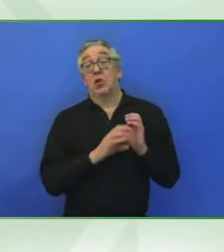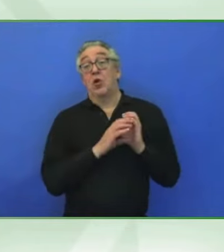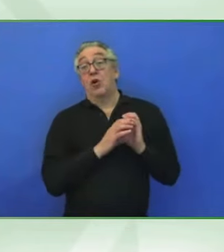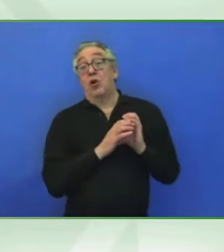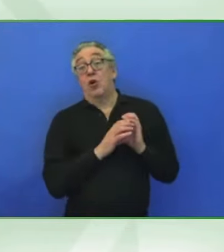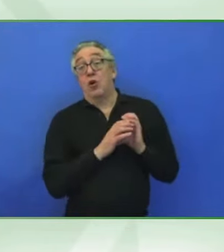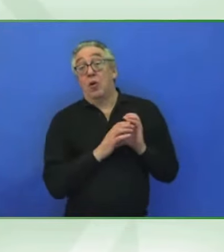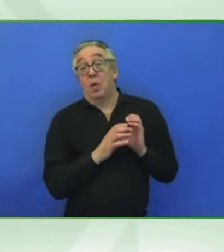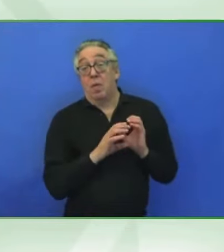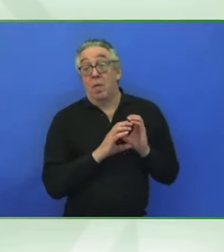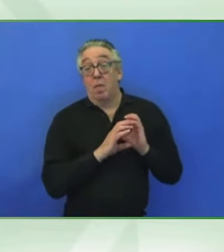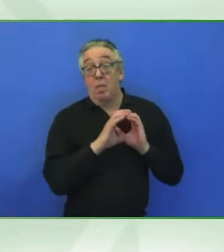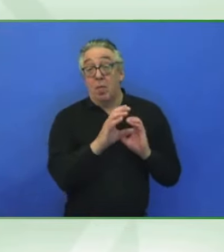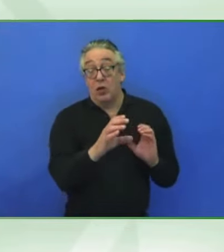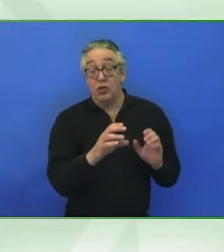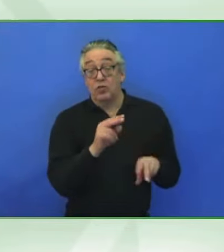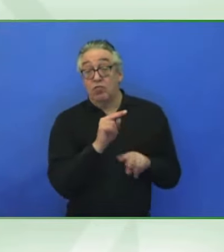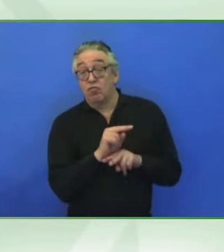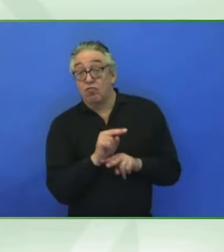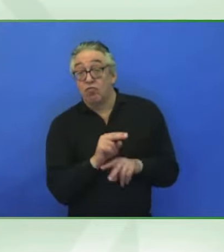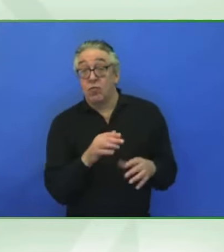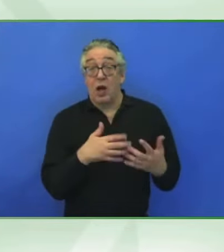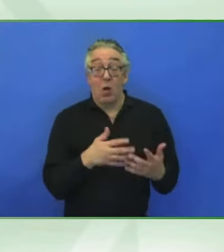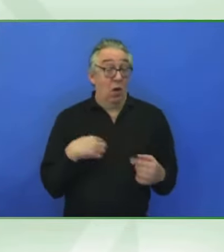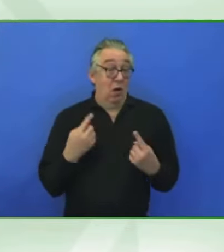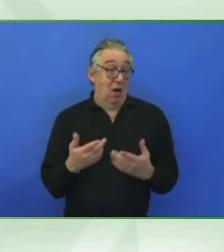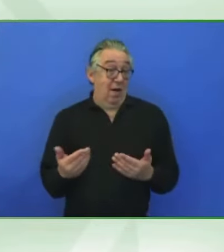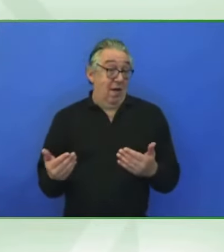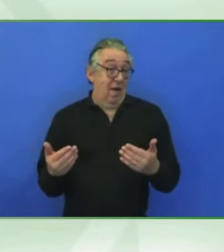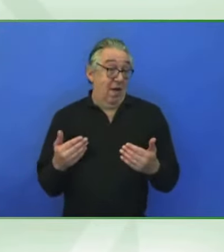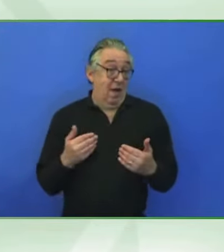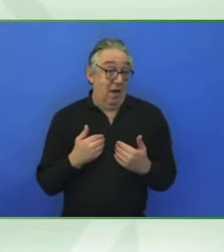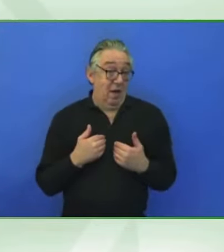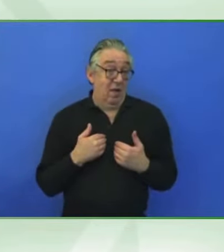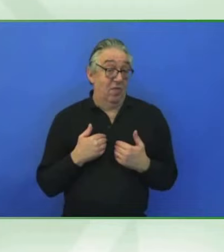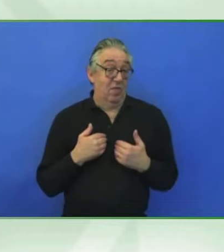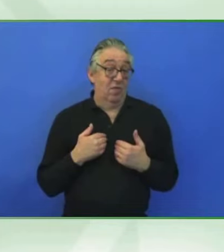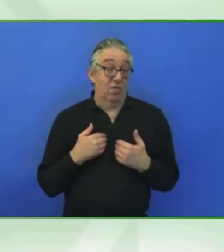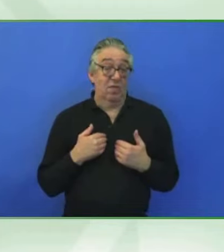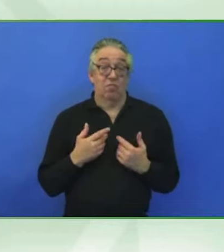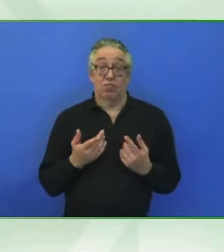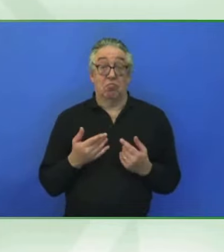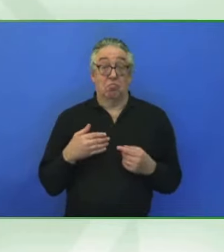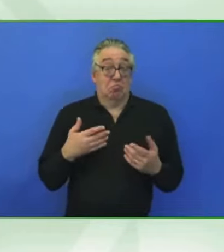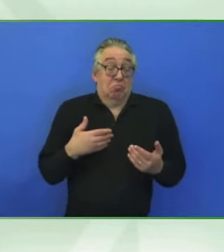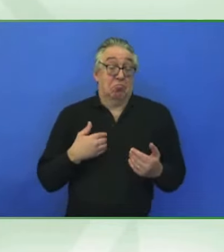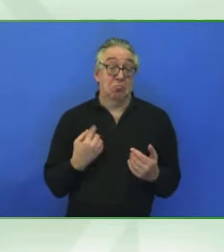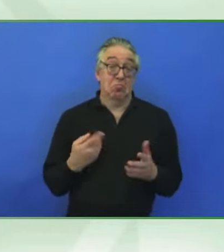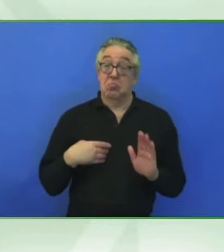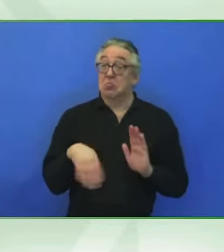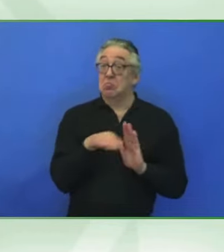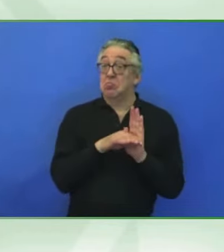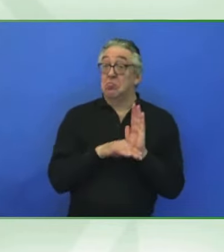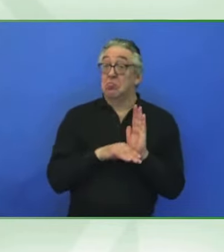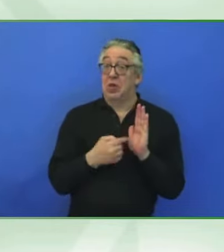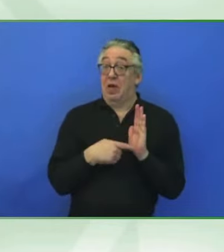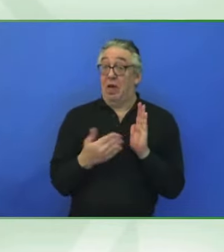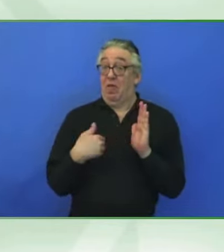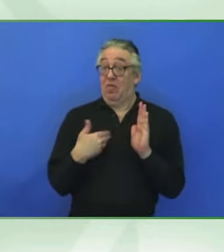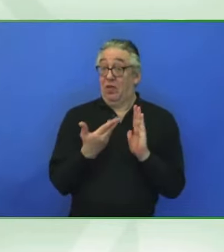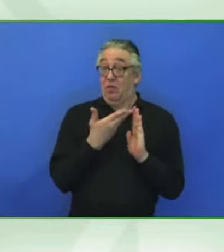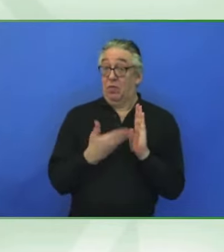have everything in our internal regulations written, and we have controls,